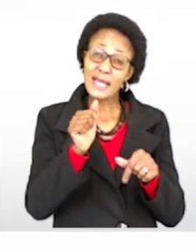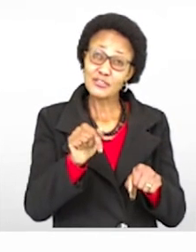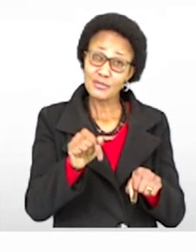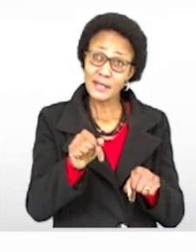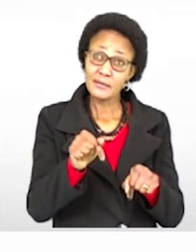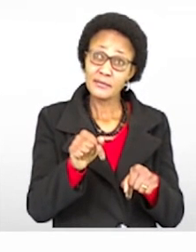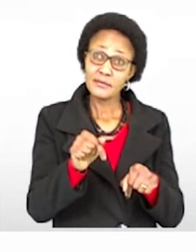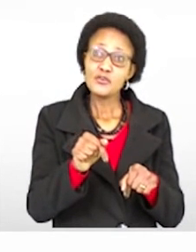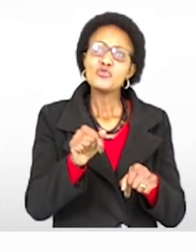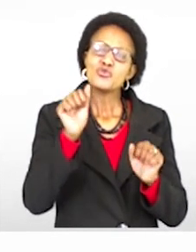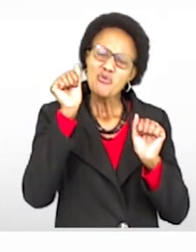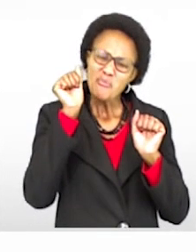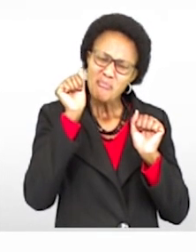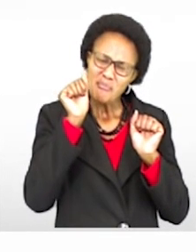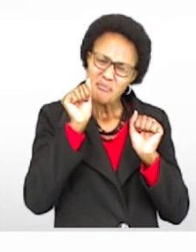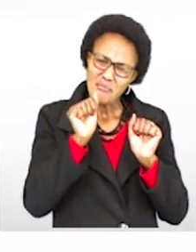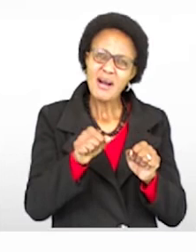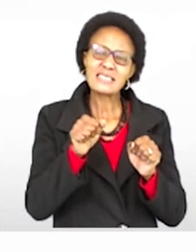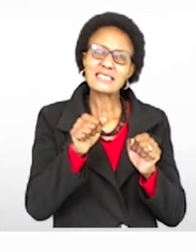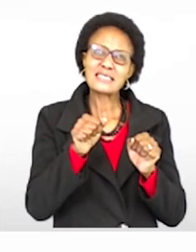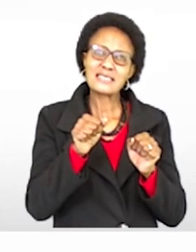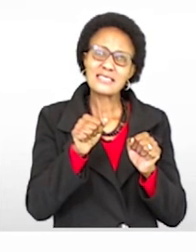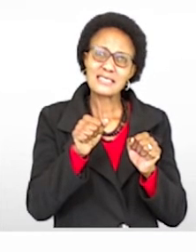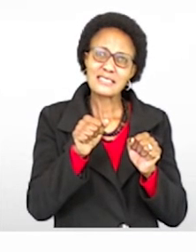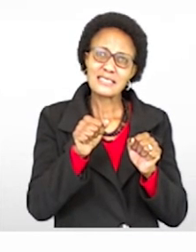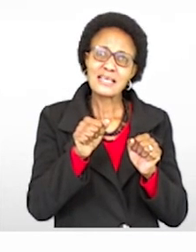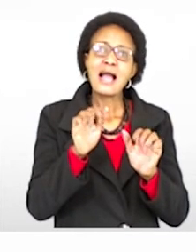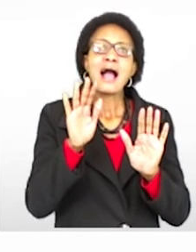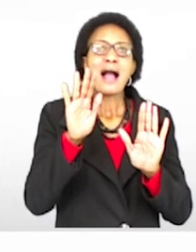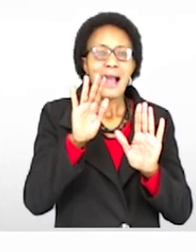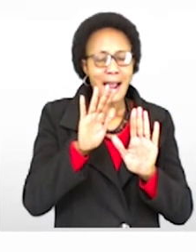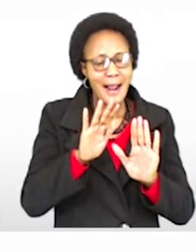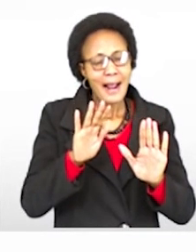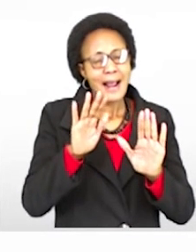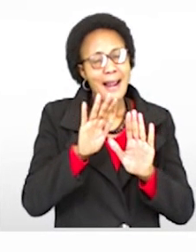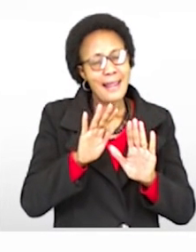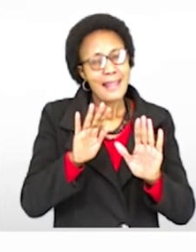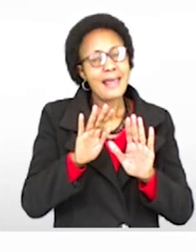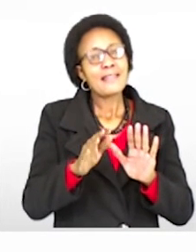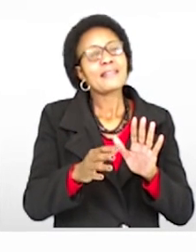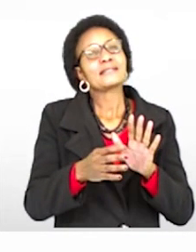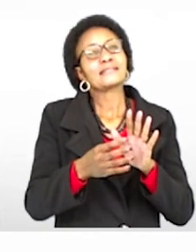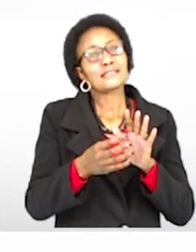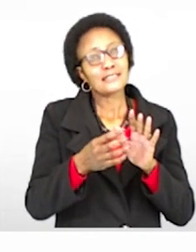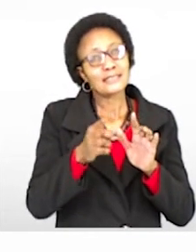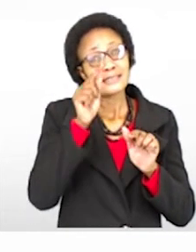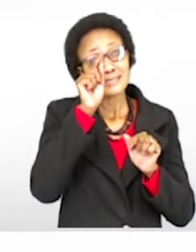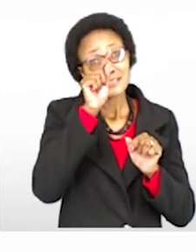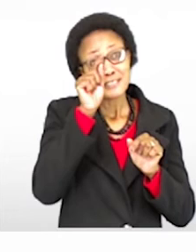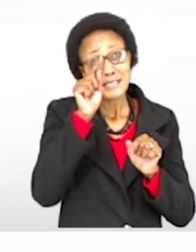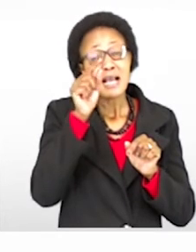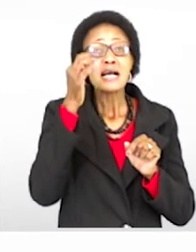is to make sure that you put the pattern by coloring the pattern when it comes. For